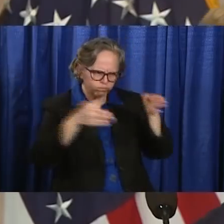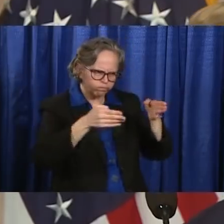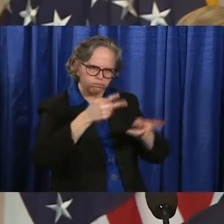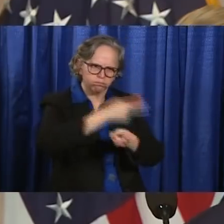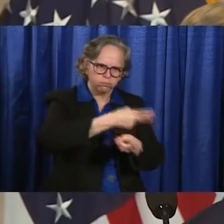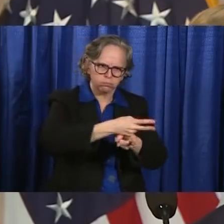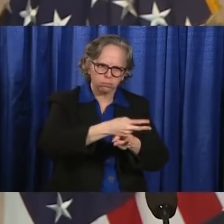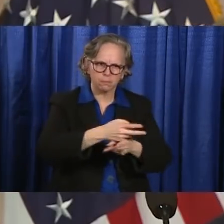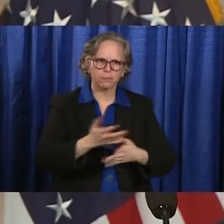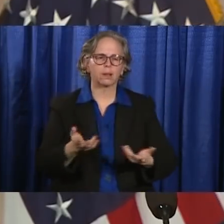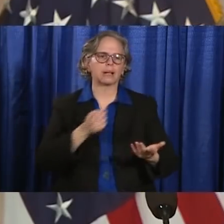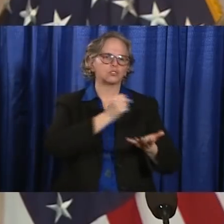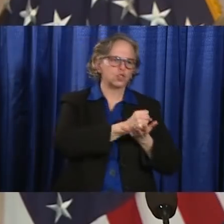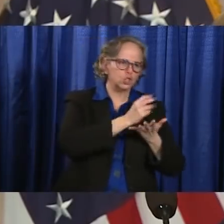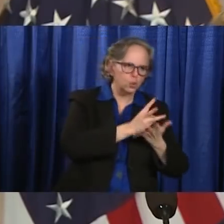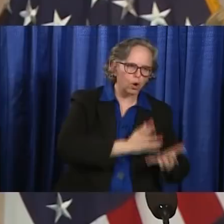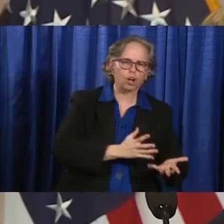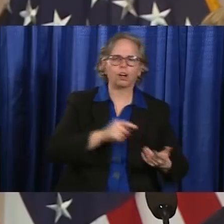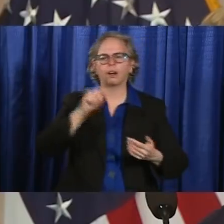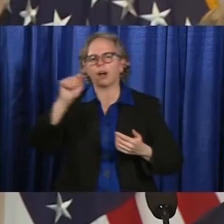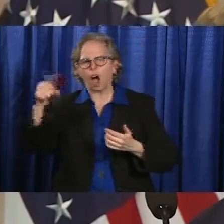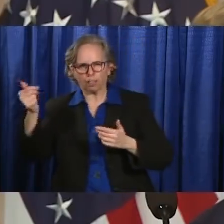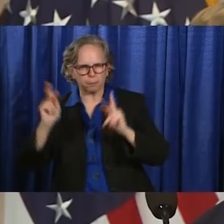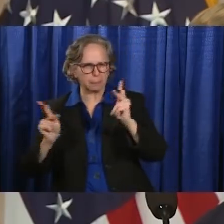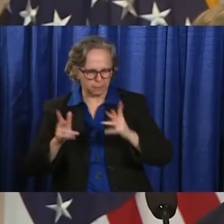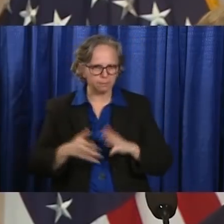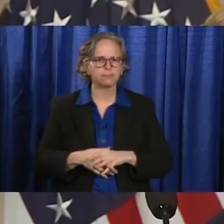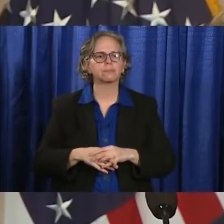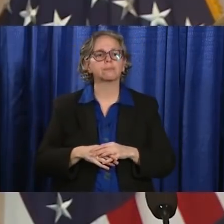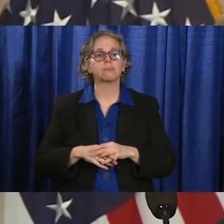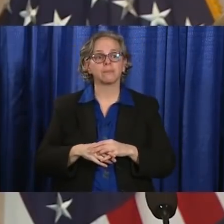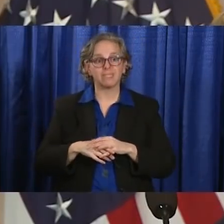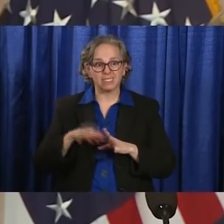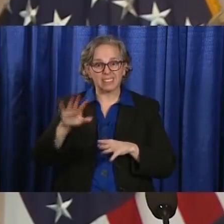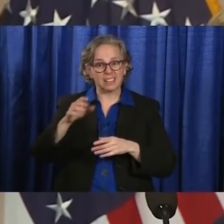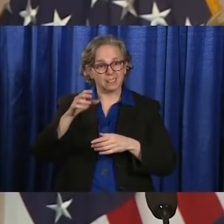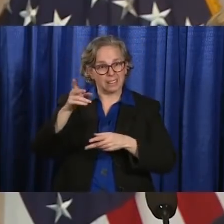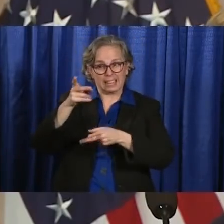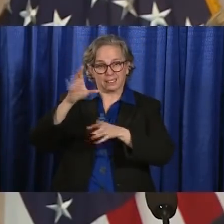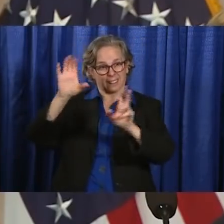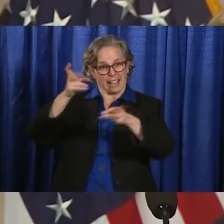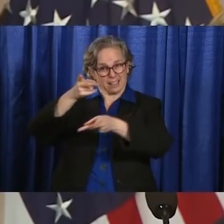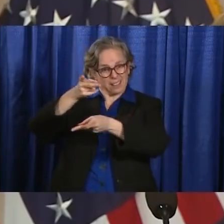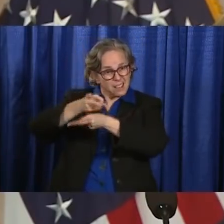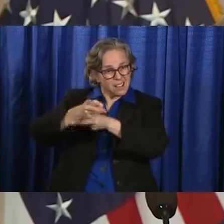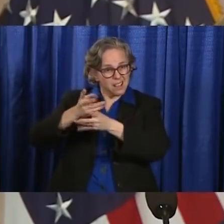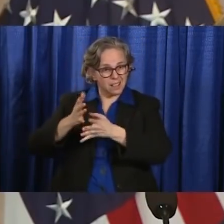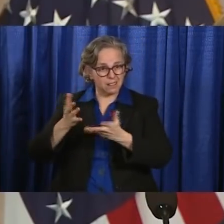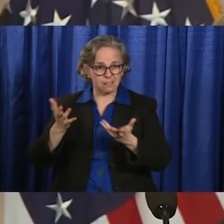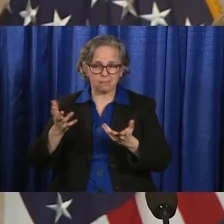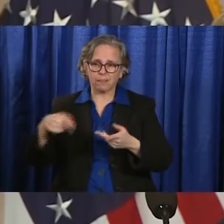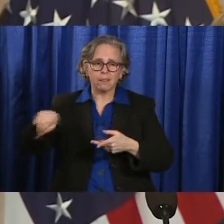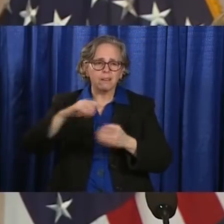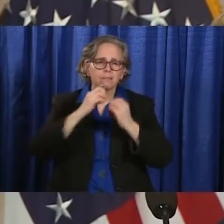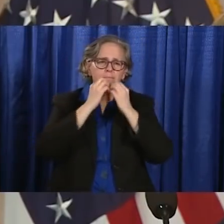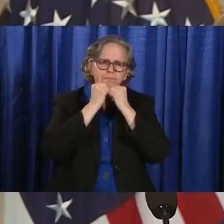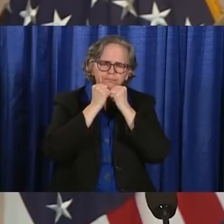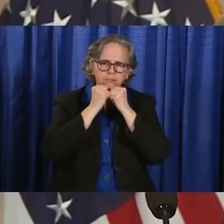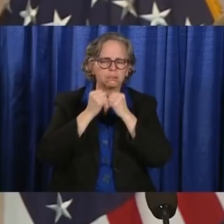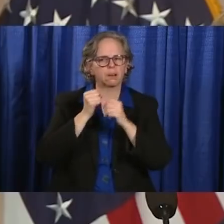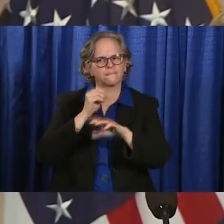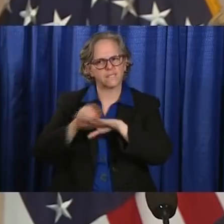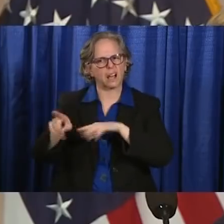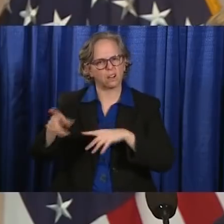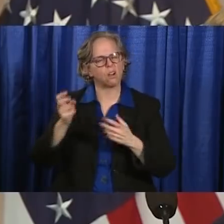What we understand is that caring for a loved one can be very hard work, especially during times of